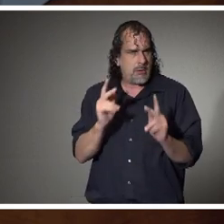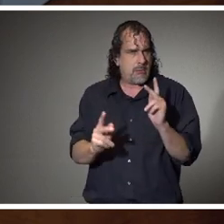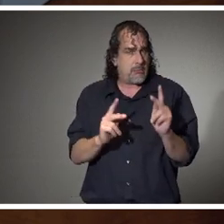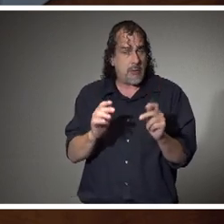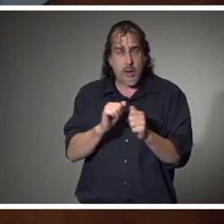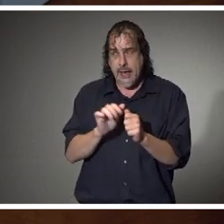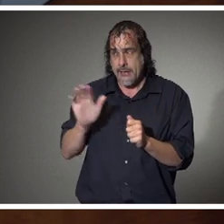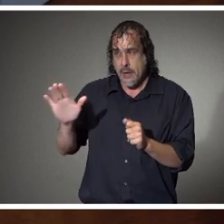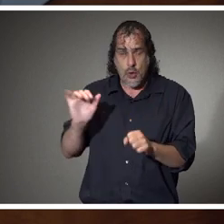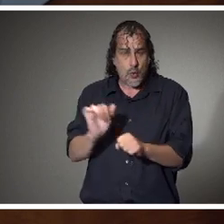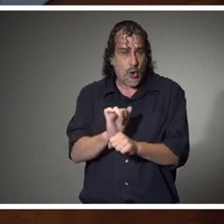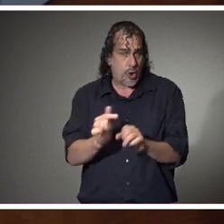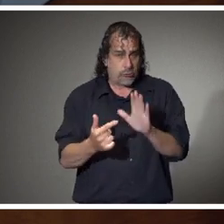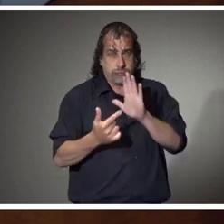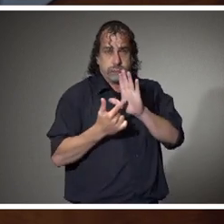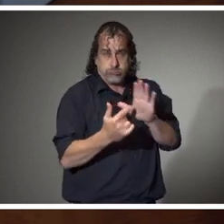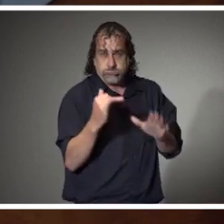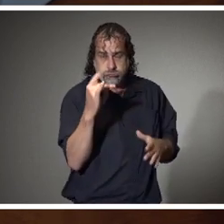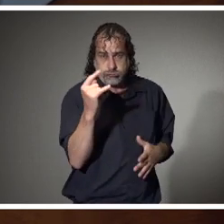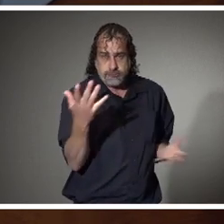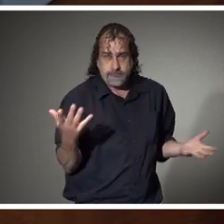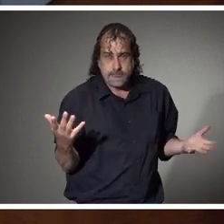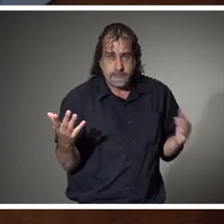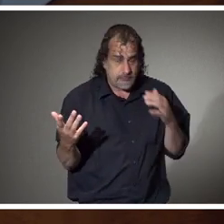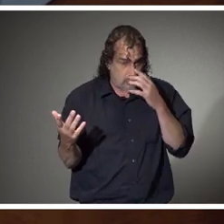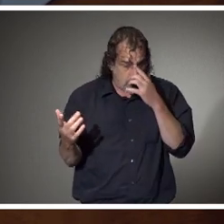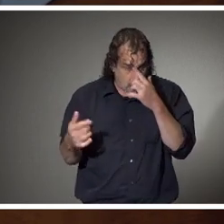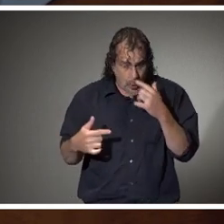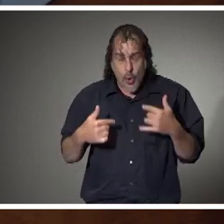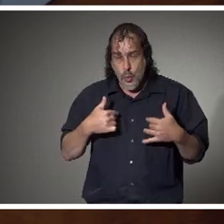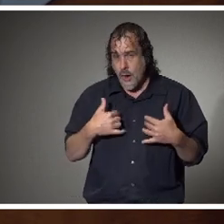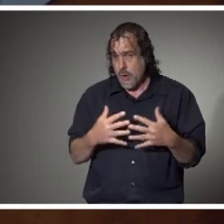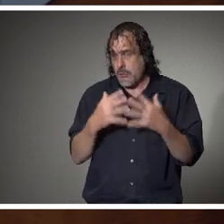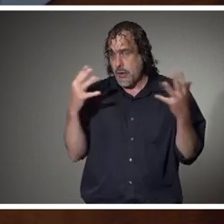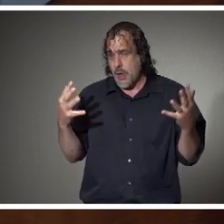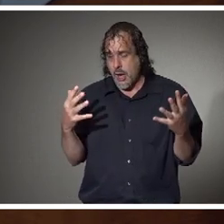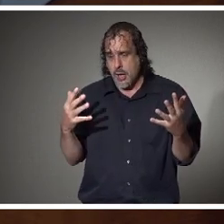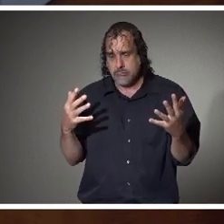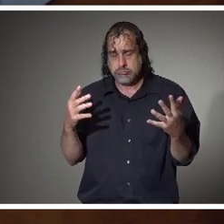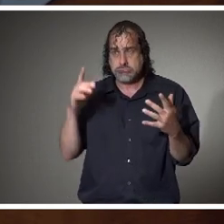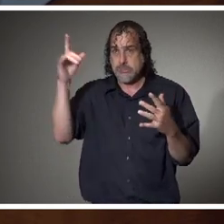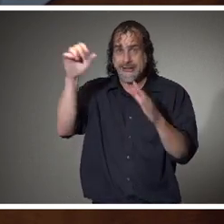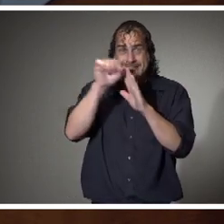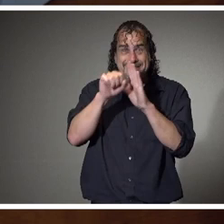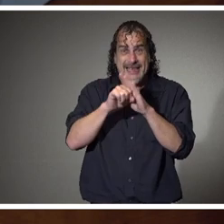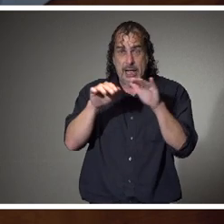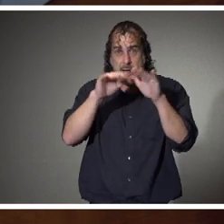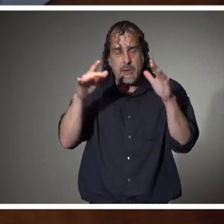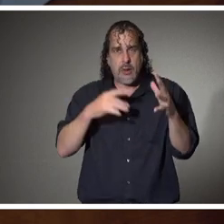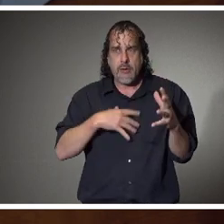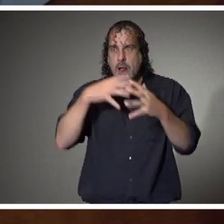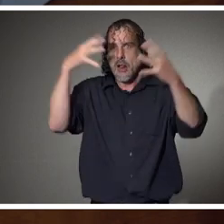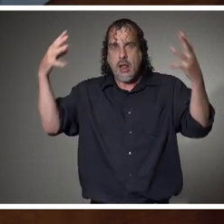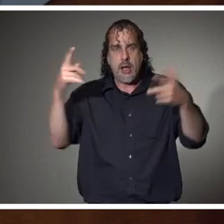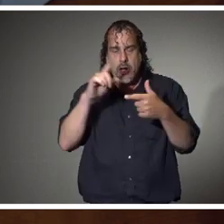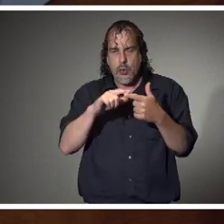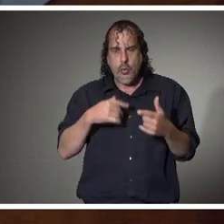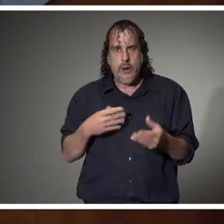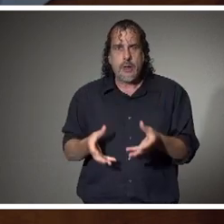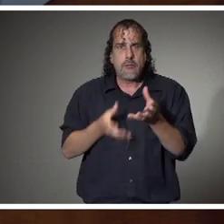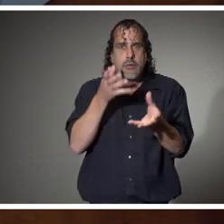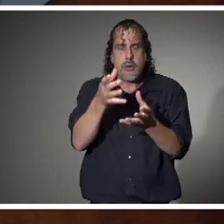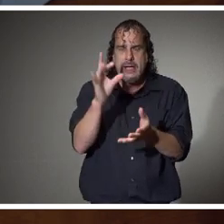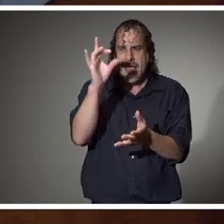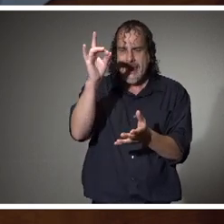their work. Now, we currently have a lot going on at the state level. We delivered 860,000 masks to